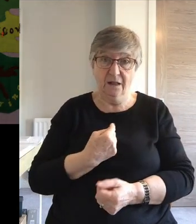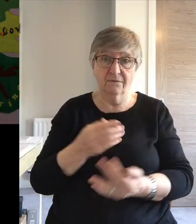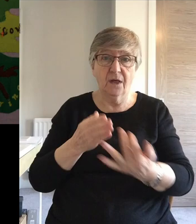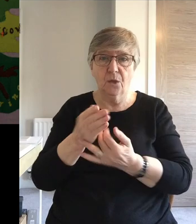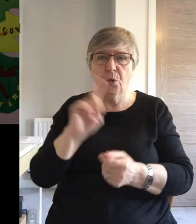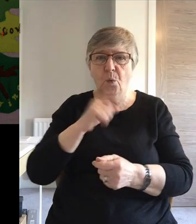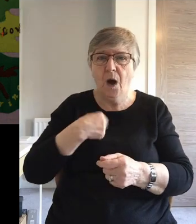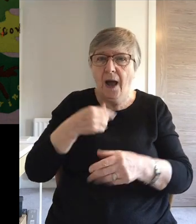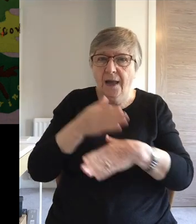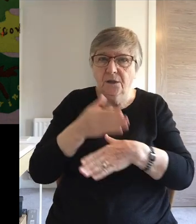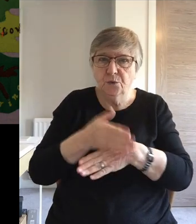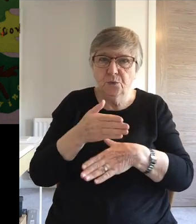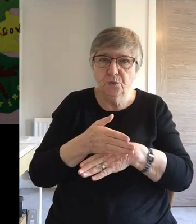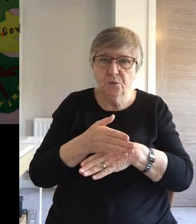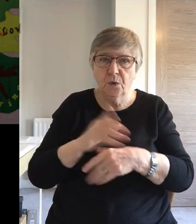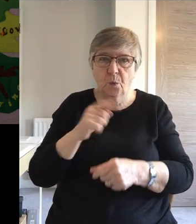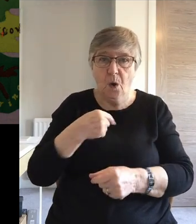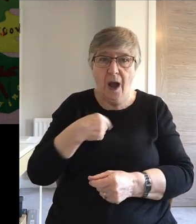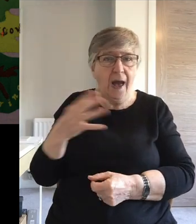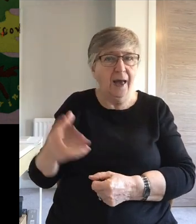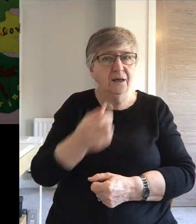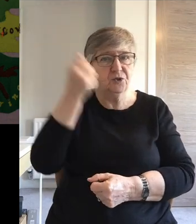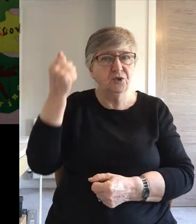we do, we achieve.